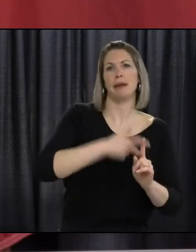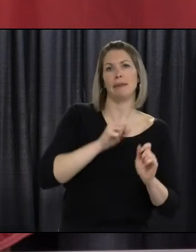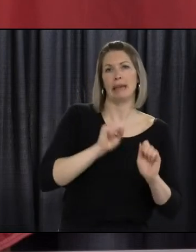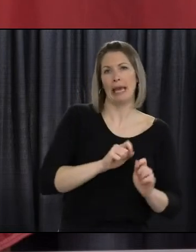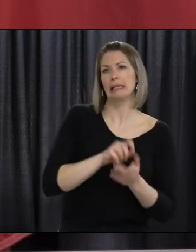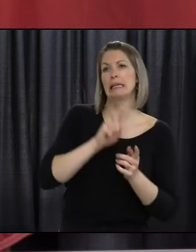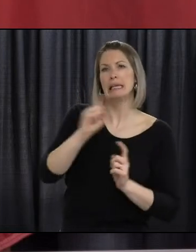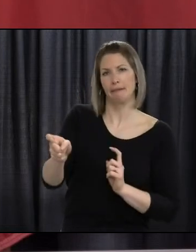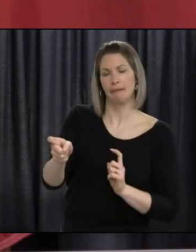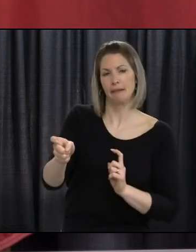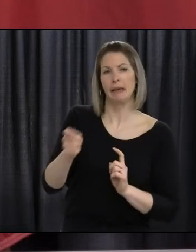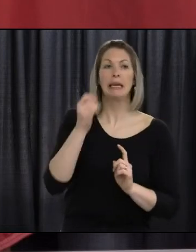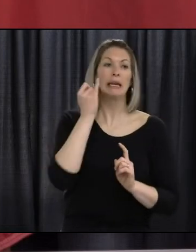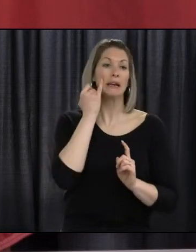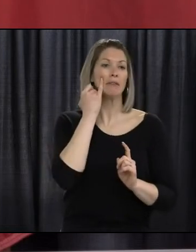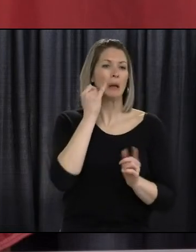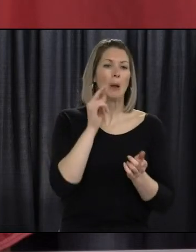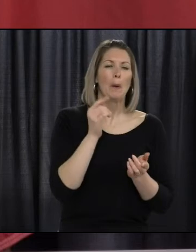could go back to a 90-day supply.